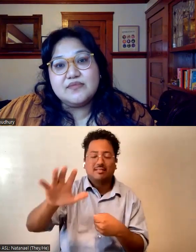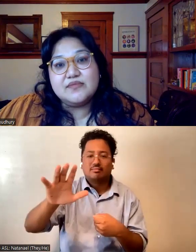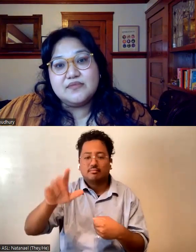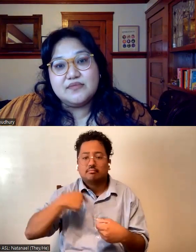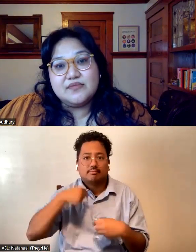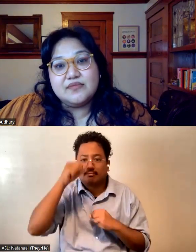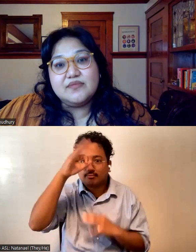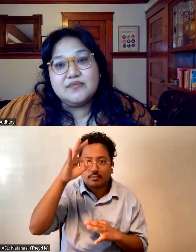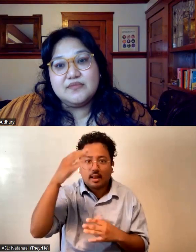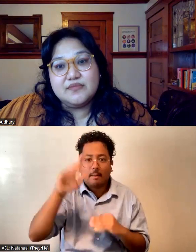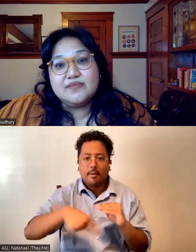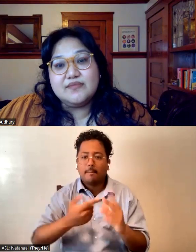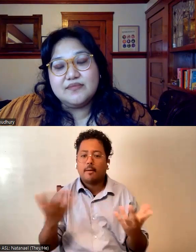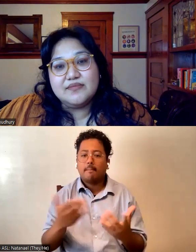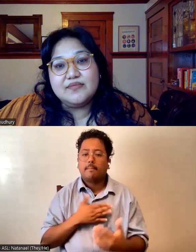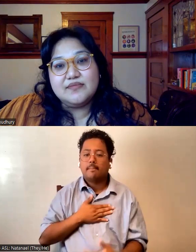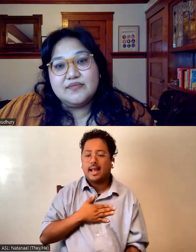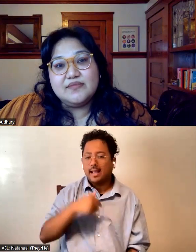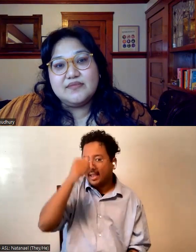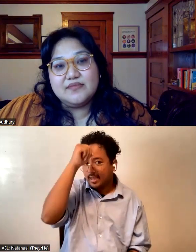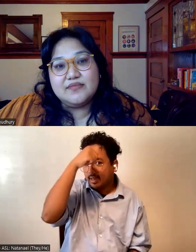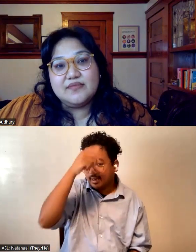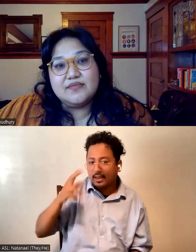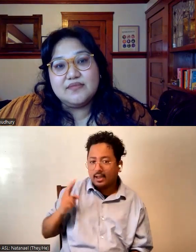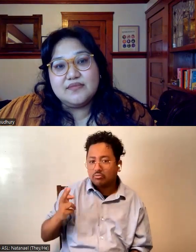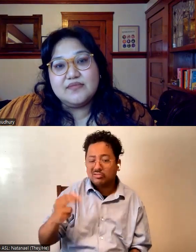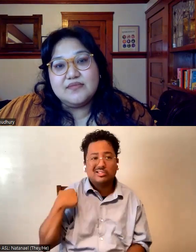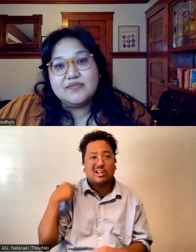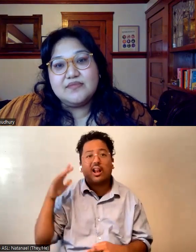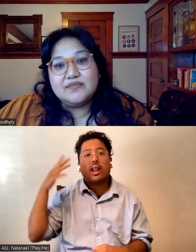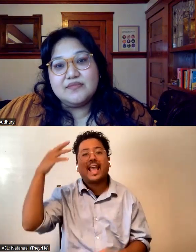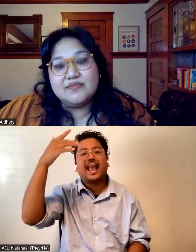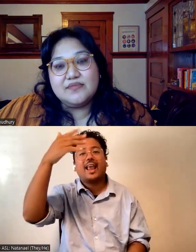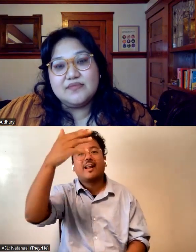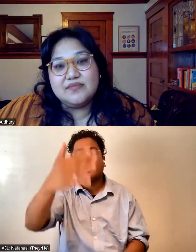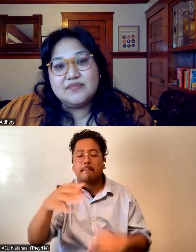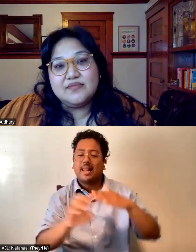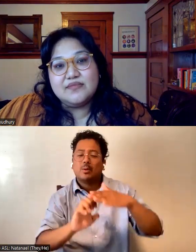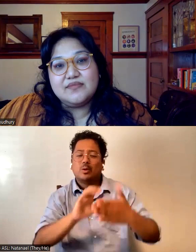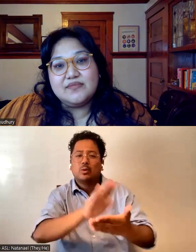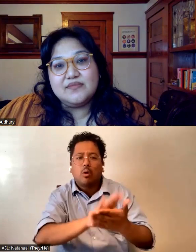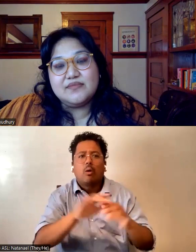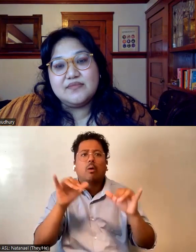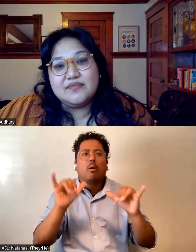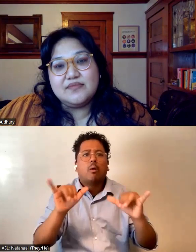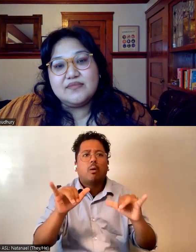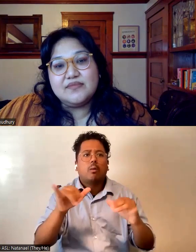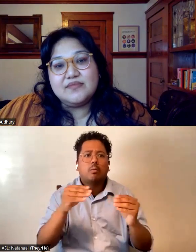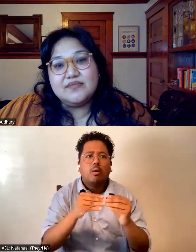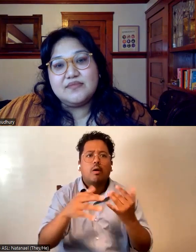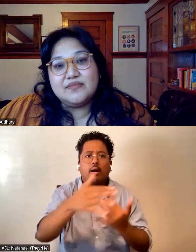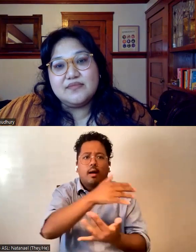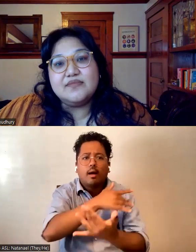my Indian history until maybe later in my elementary and middle school years, when we really found culture through a